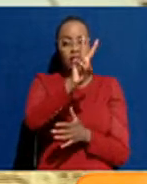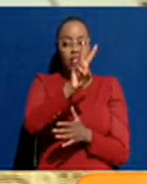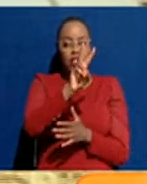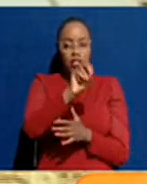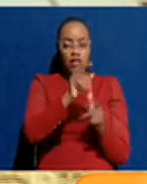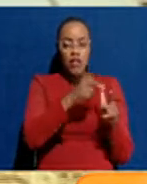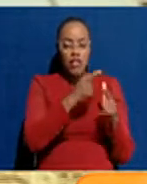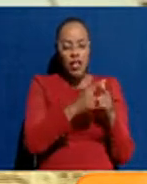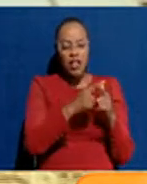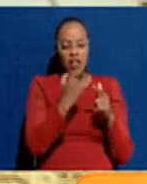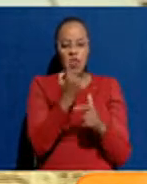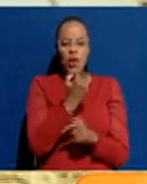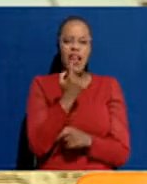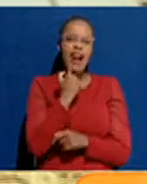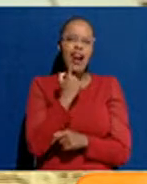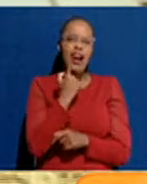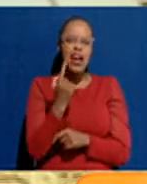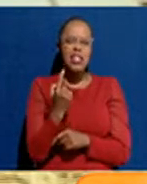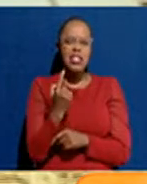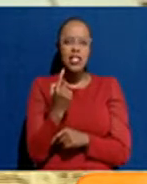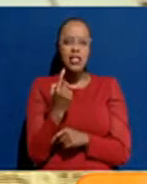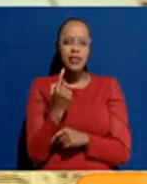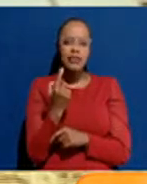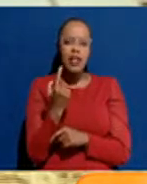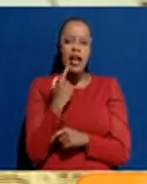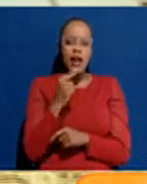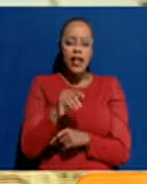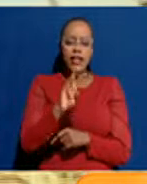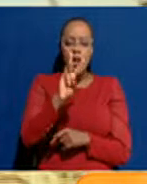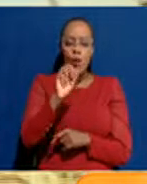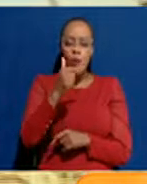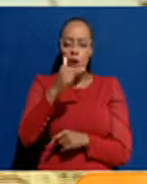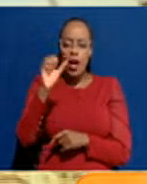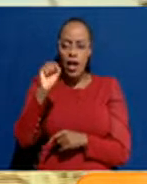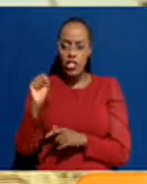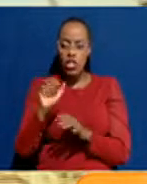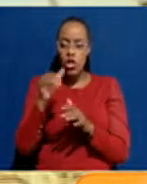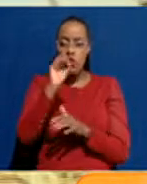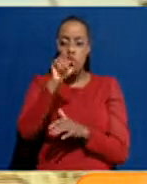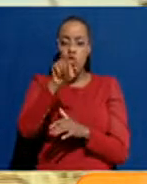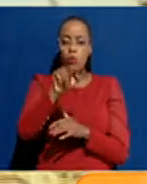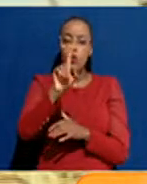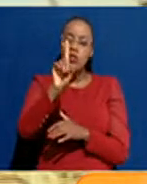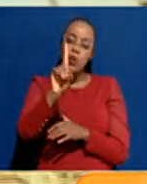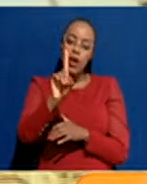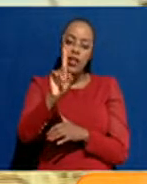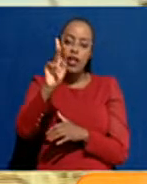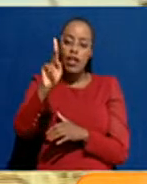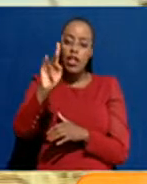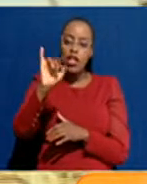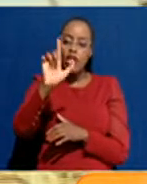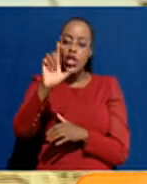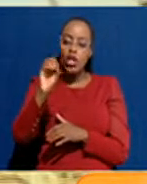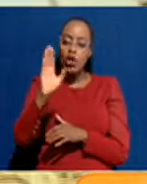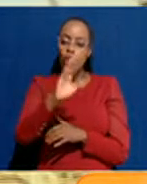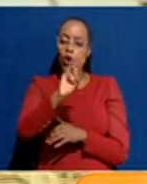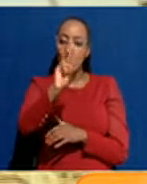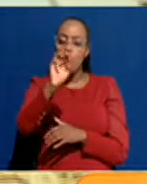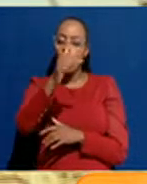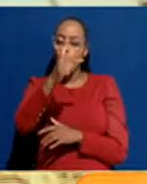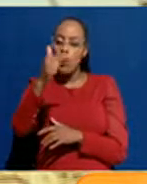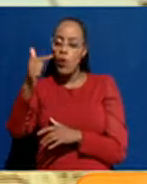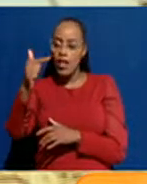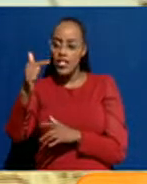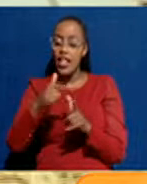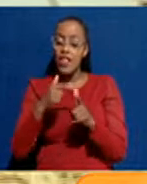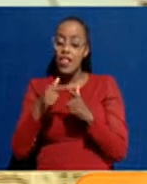5, which is just 100 watt hours, mm-hmm. or 0.1 kilowatt hours. Mm-hmm. At the very